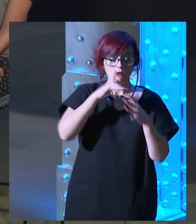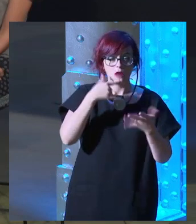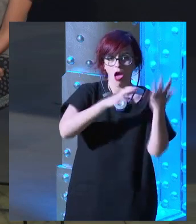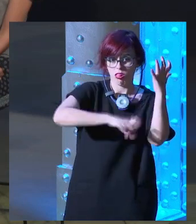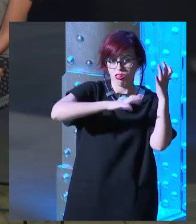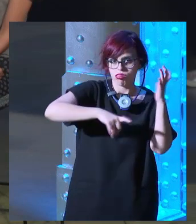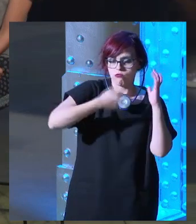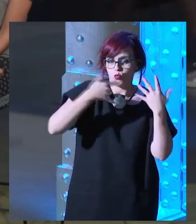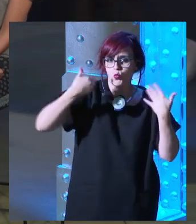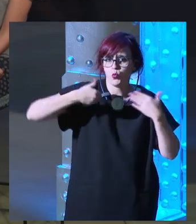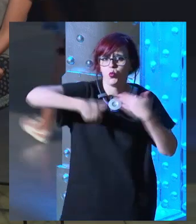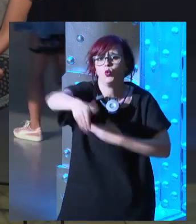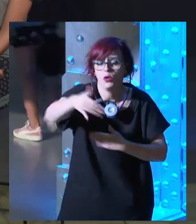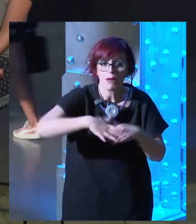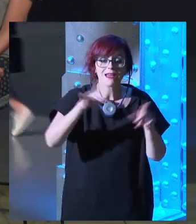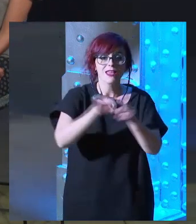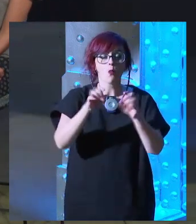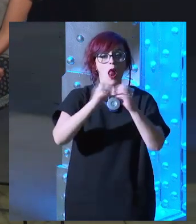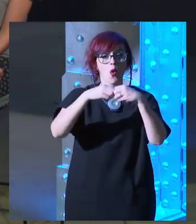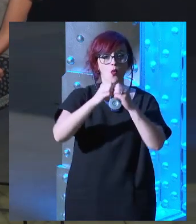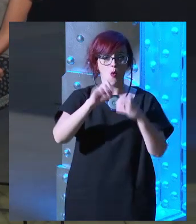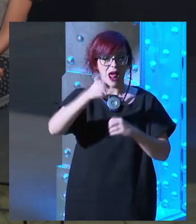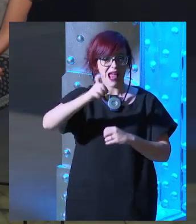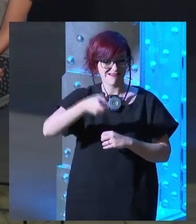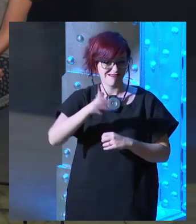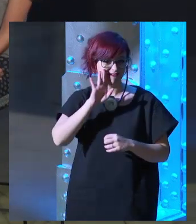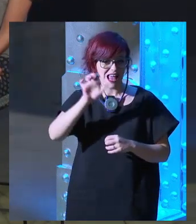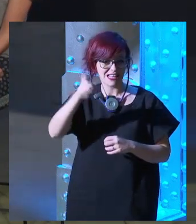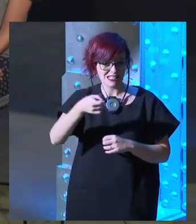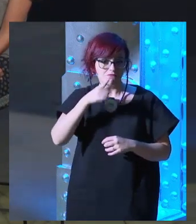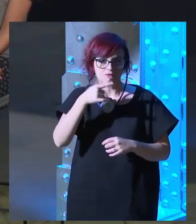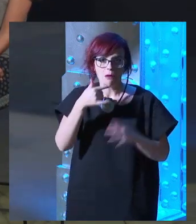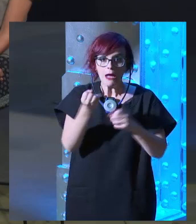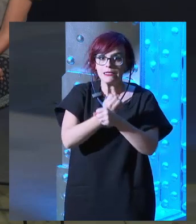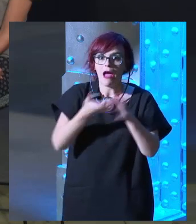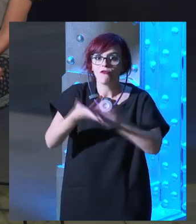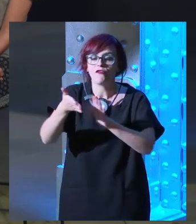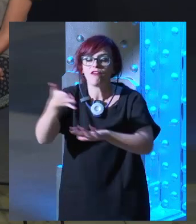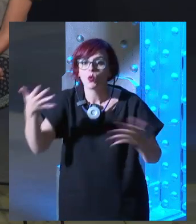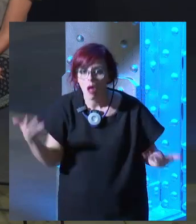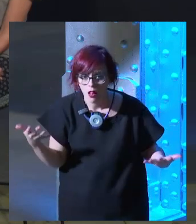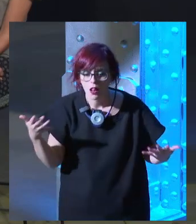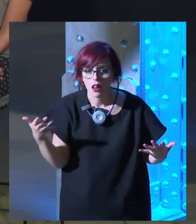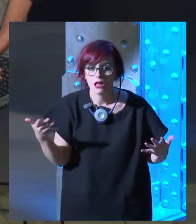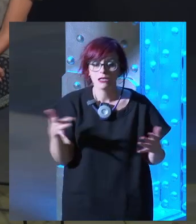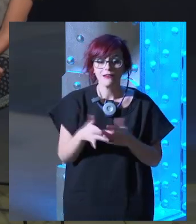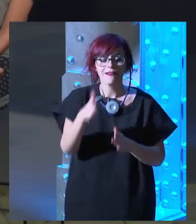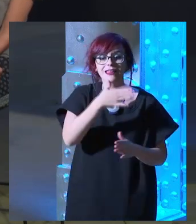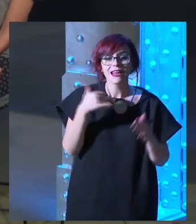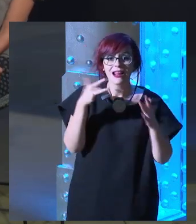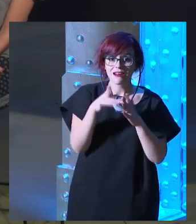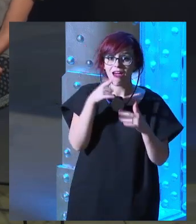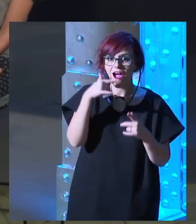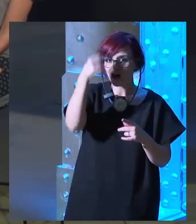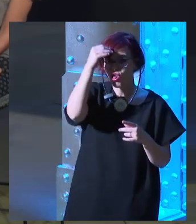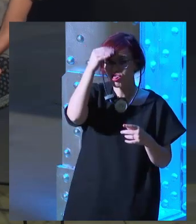X are working on now is how we might be able to upload our consciousness into vessels